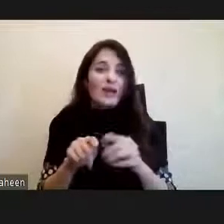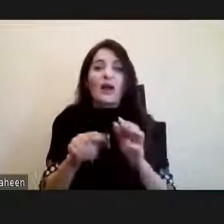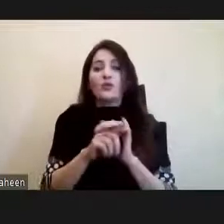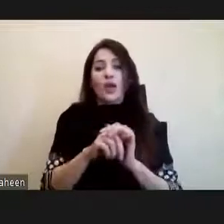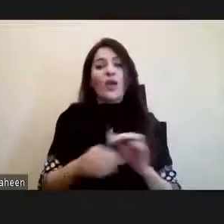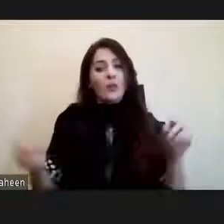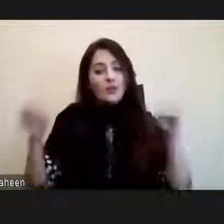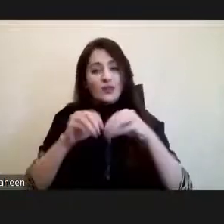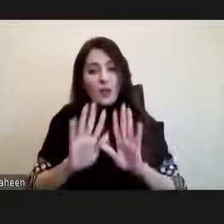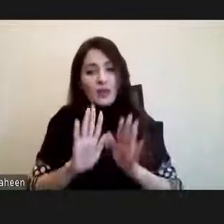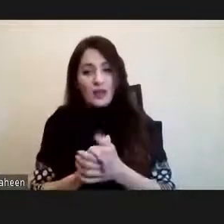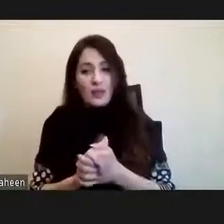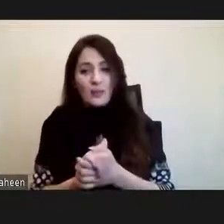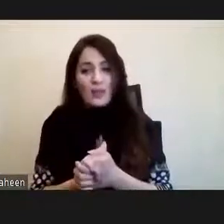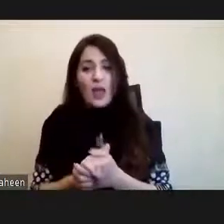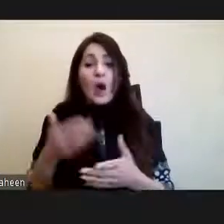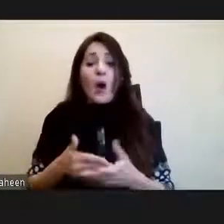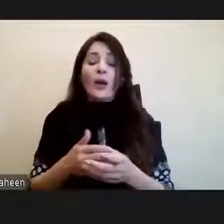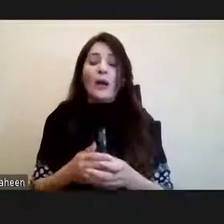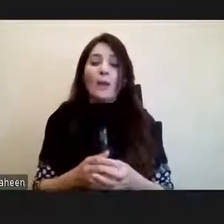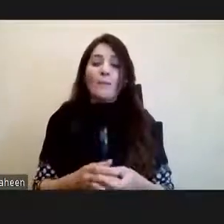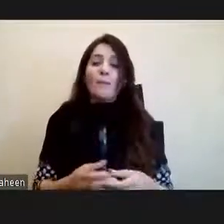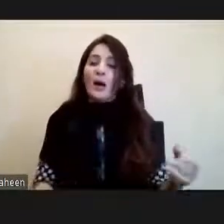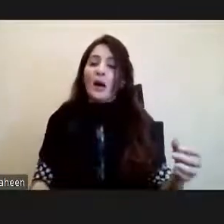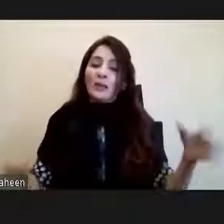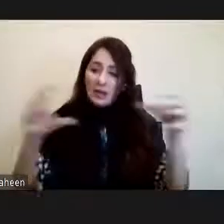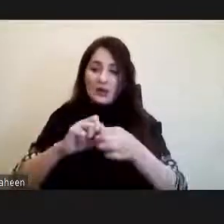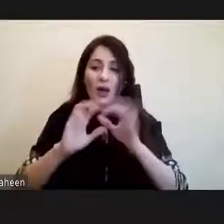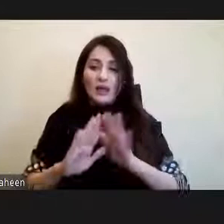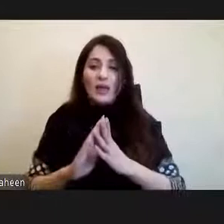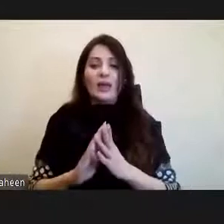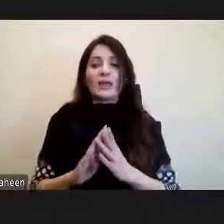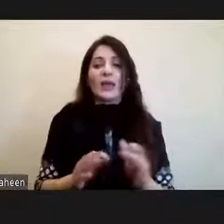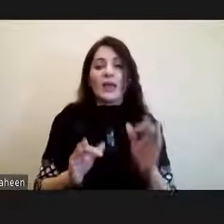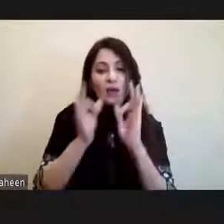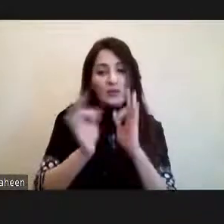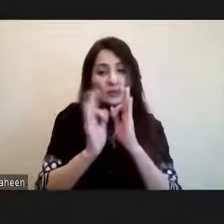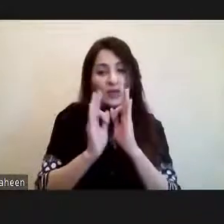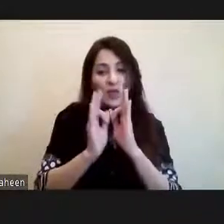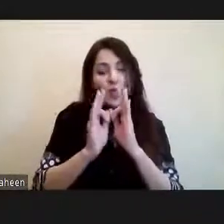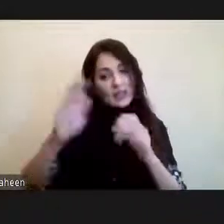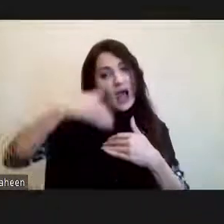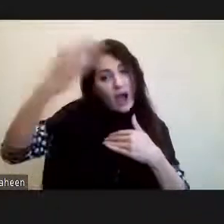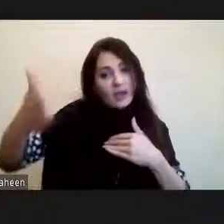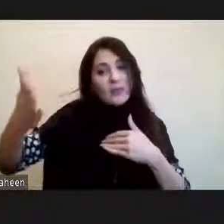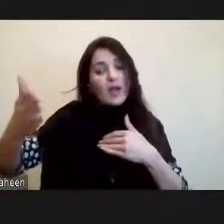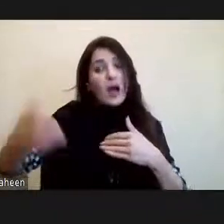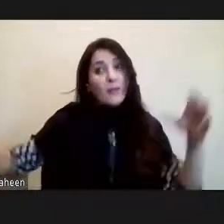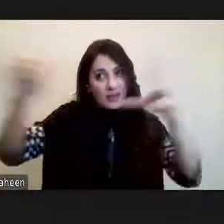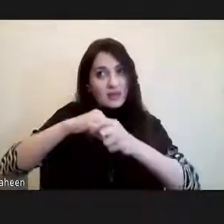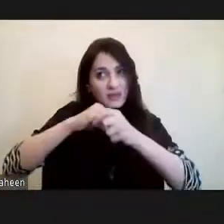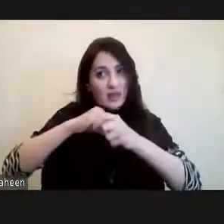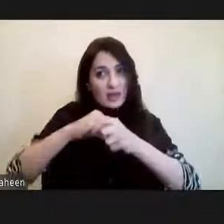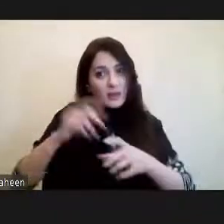even beyond Facebook. In 2020, Facebook was the first company to take the Global Accessibility Day pledge,